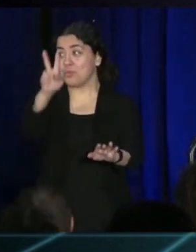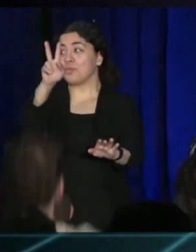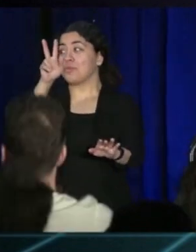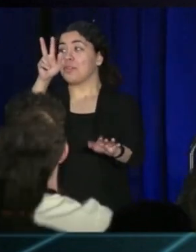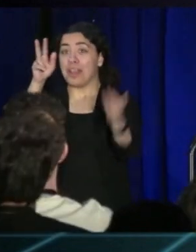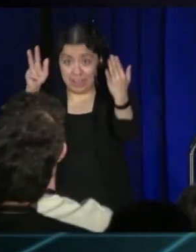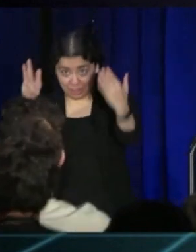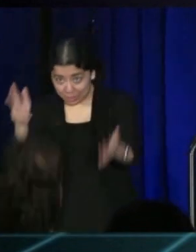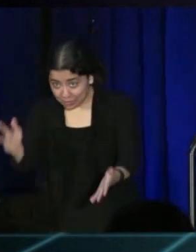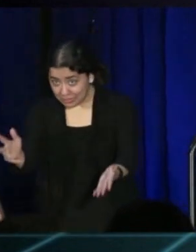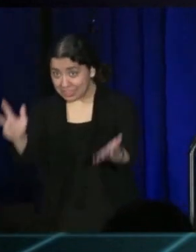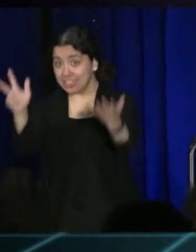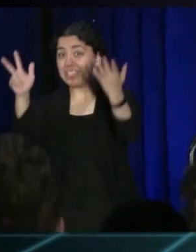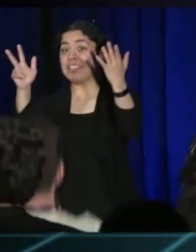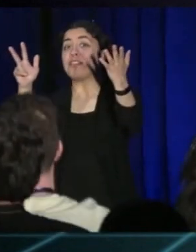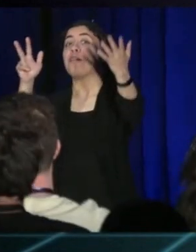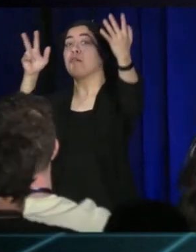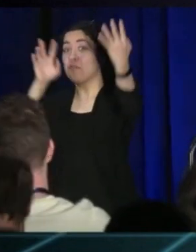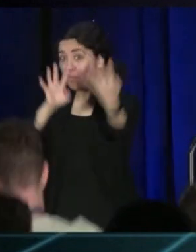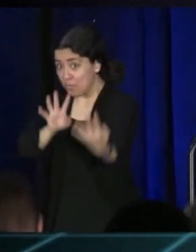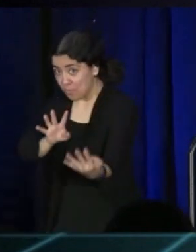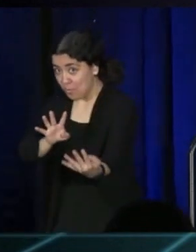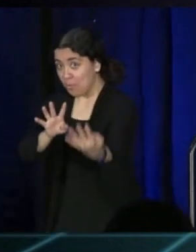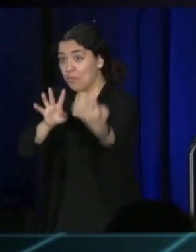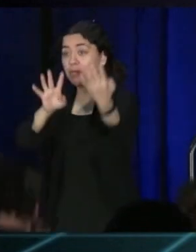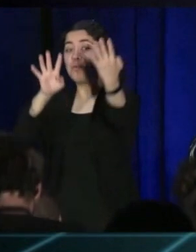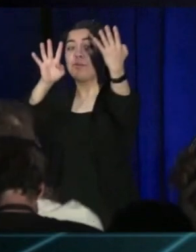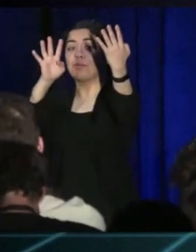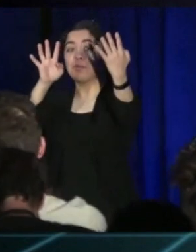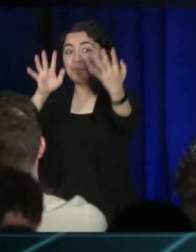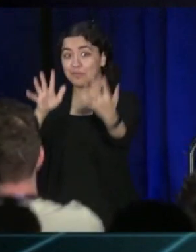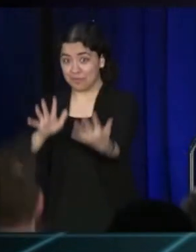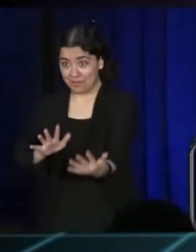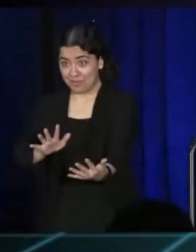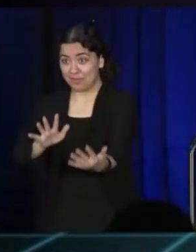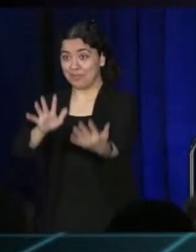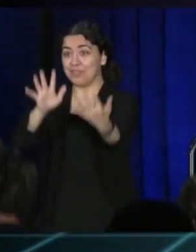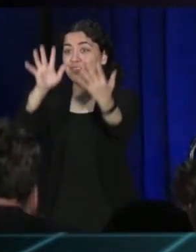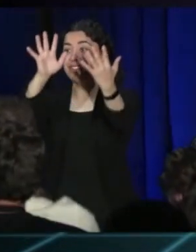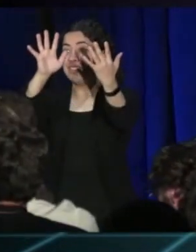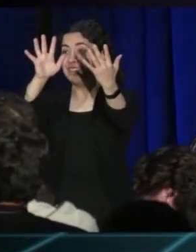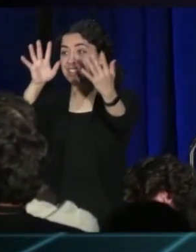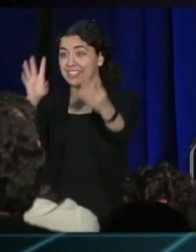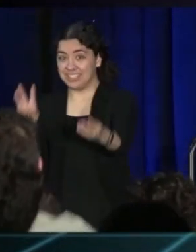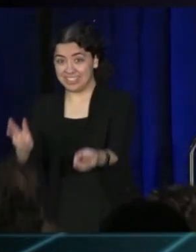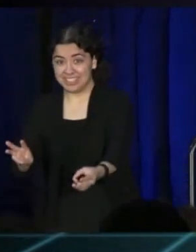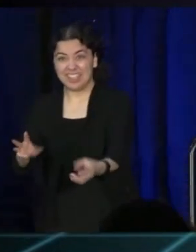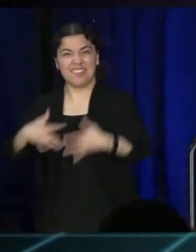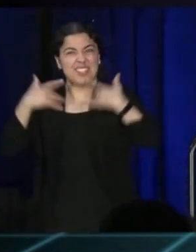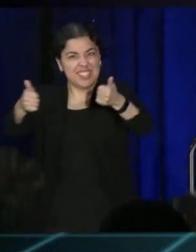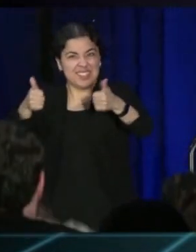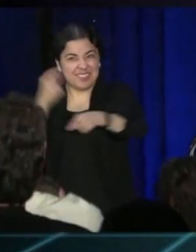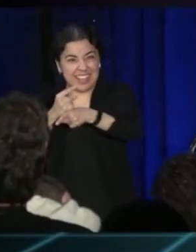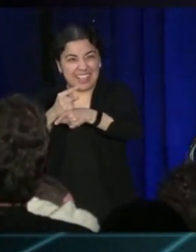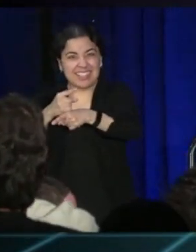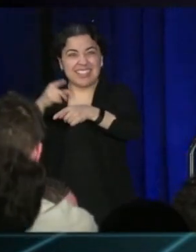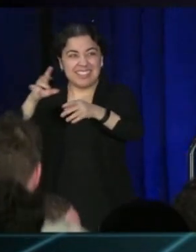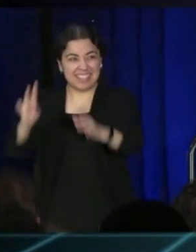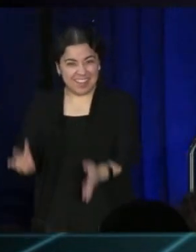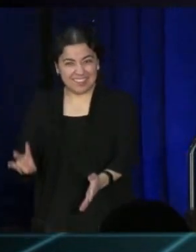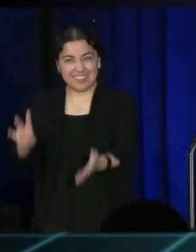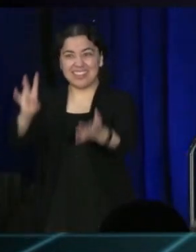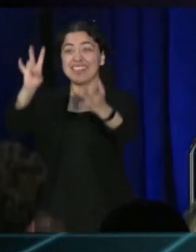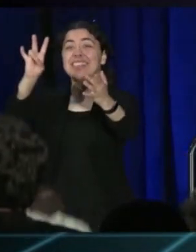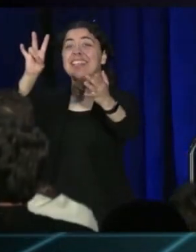count out loud. 3, 4, 5. Doesn't that feel good? 6,